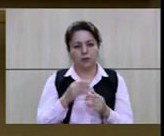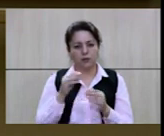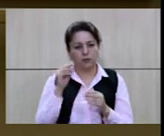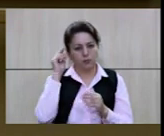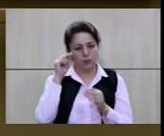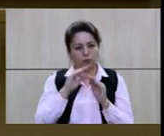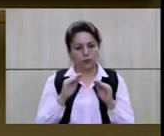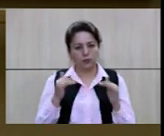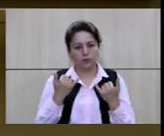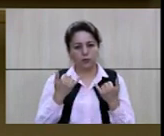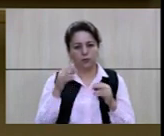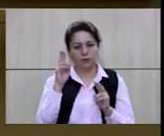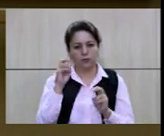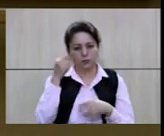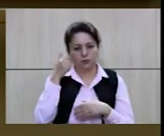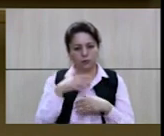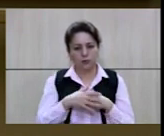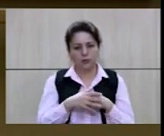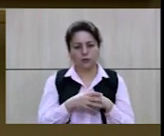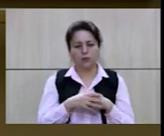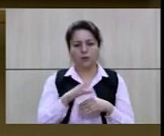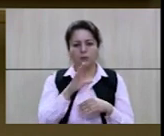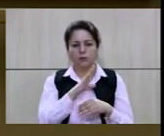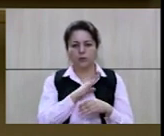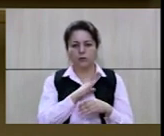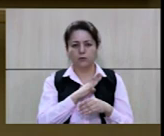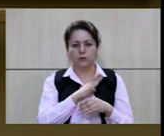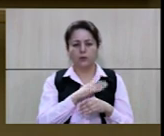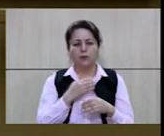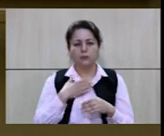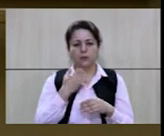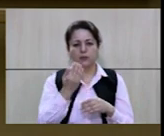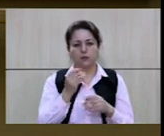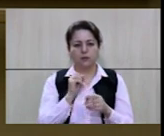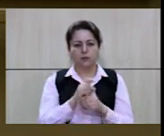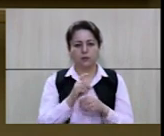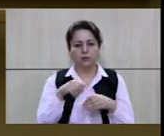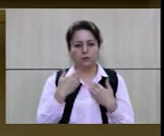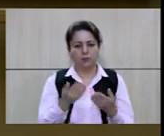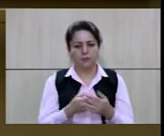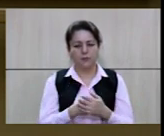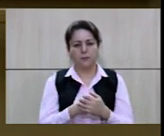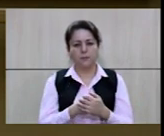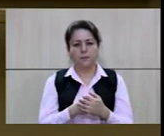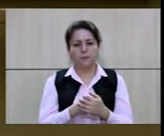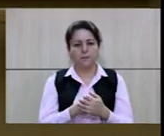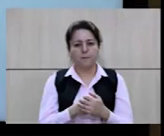o'quvchilar, bugungi mavzuyimiz tushunarli bo'lgan bo'lsa, men sizga topshiriq beraman.